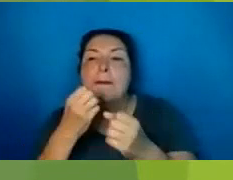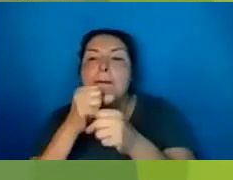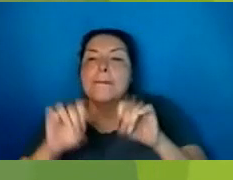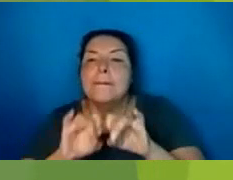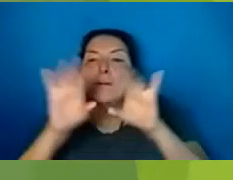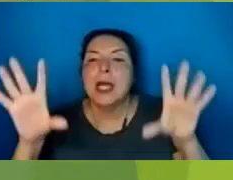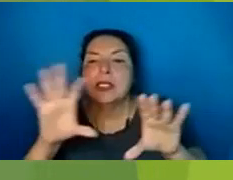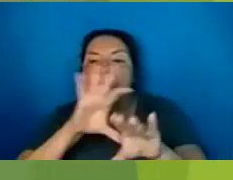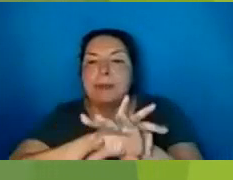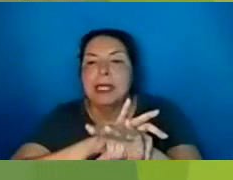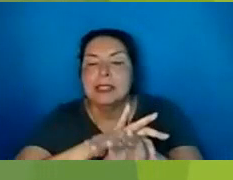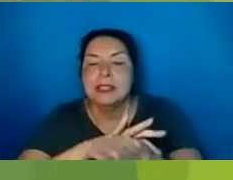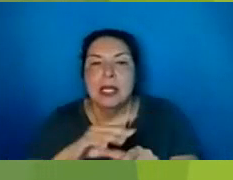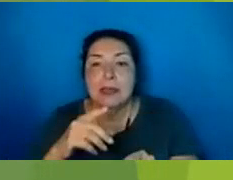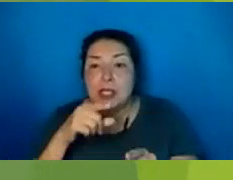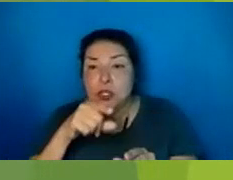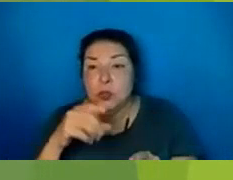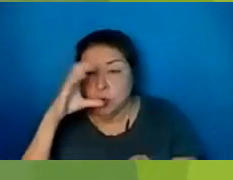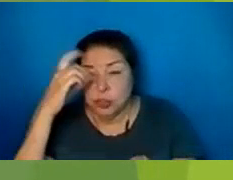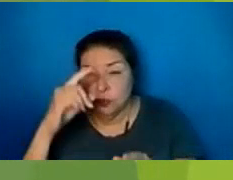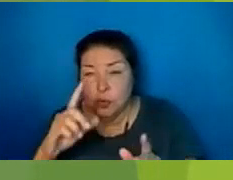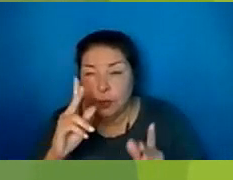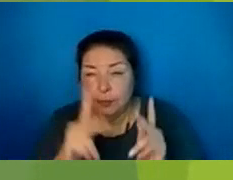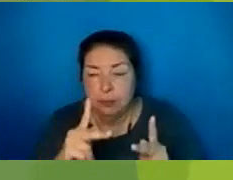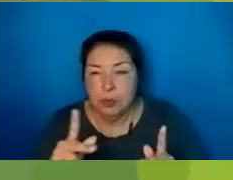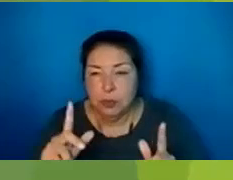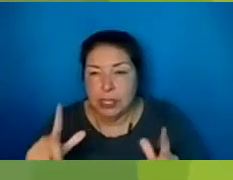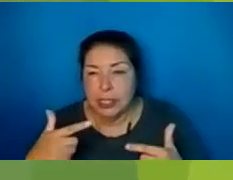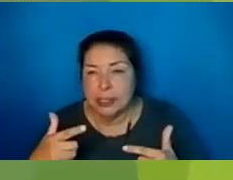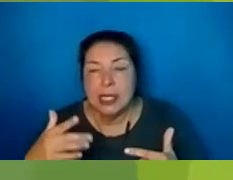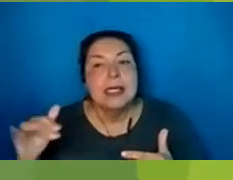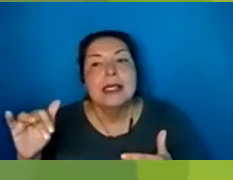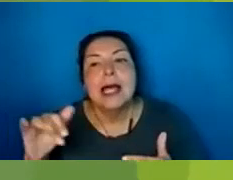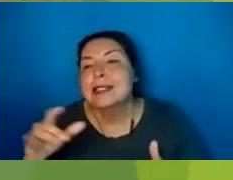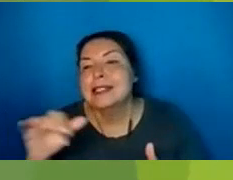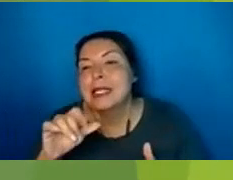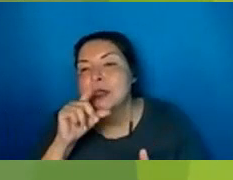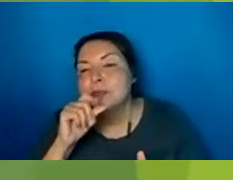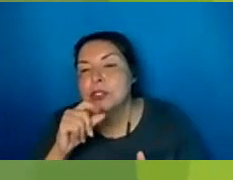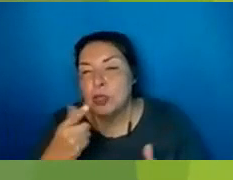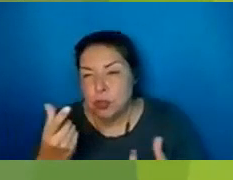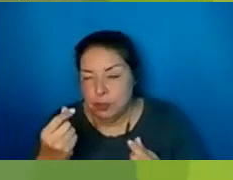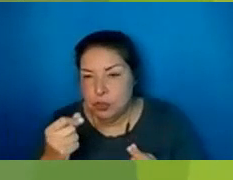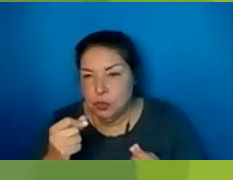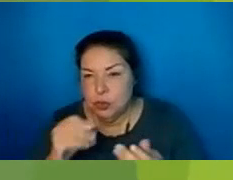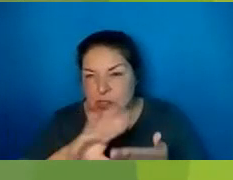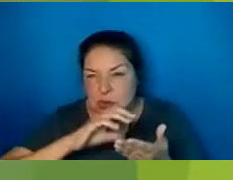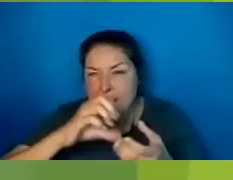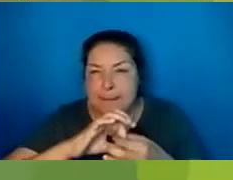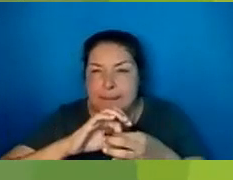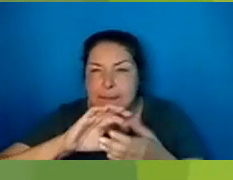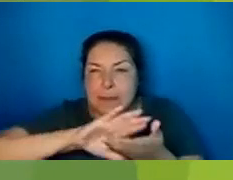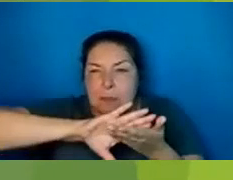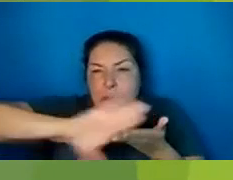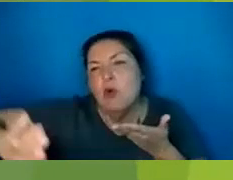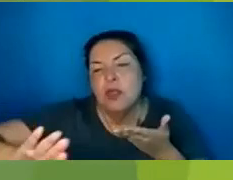hunt lives where they're as birds, and I will tear them from your arms and I will let them go.